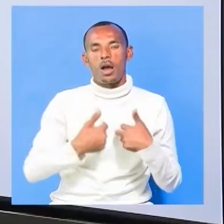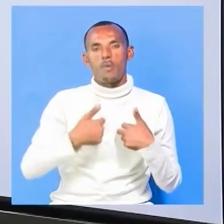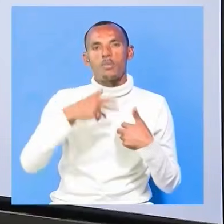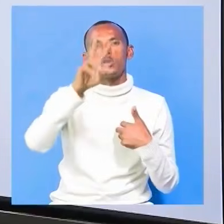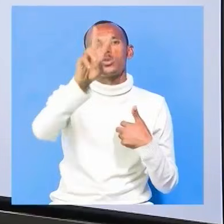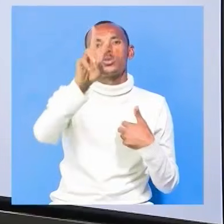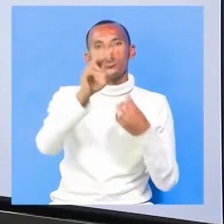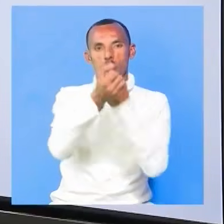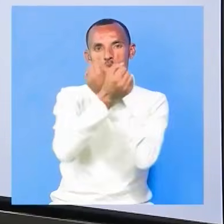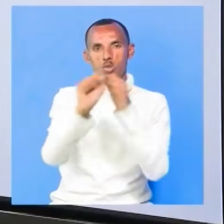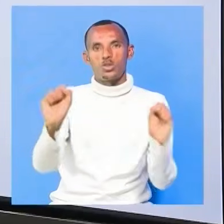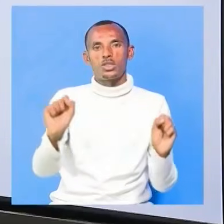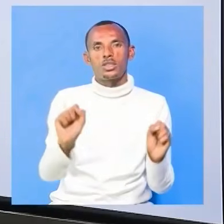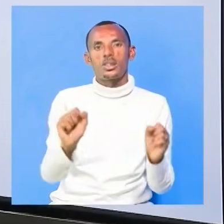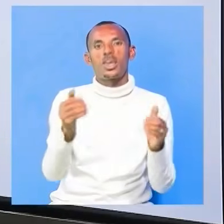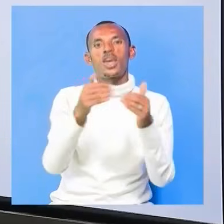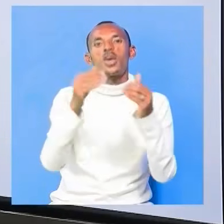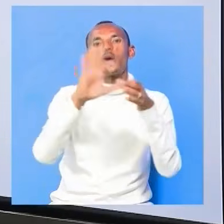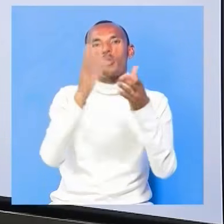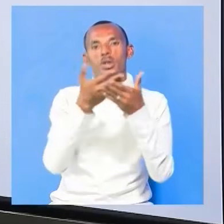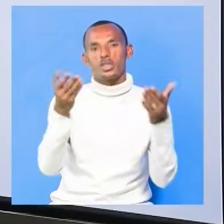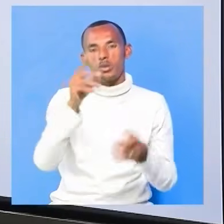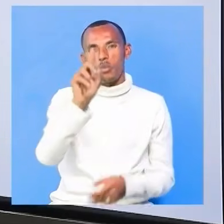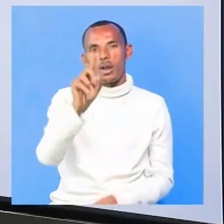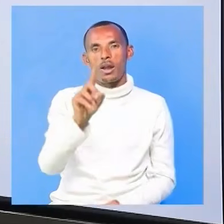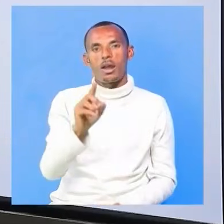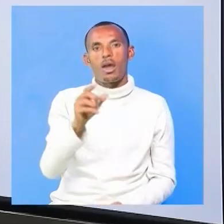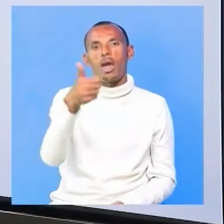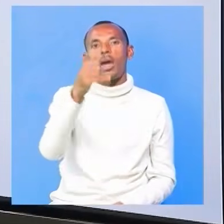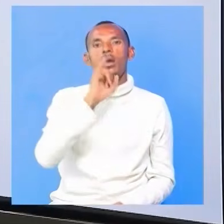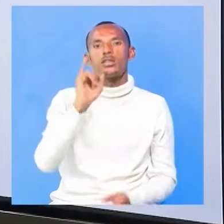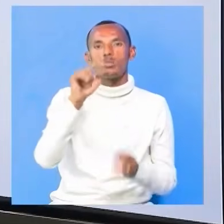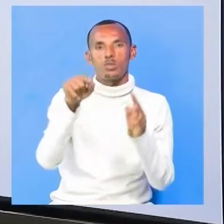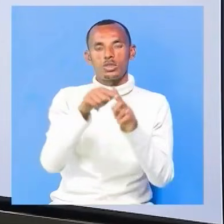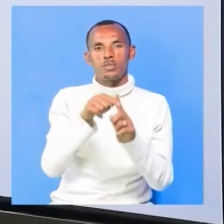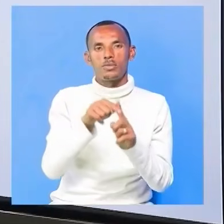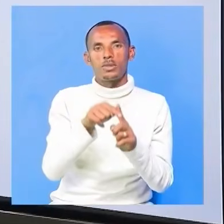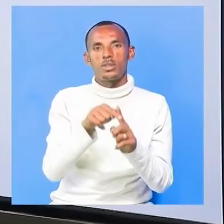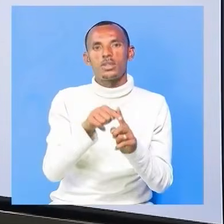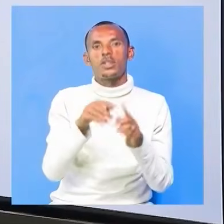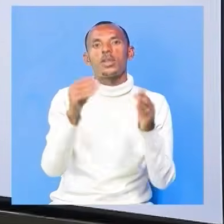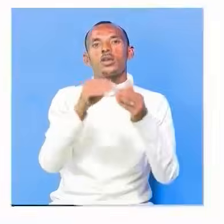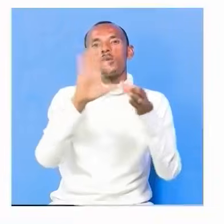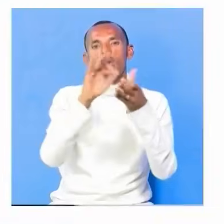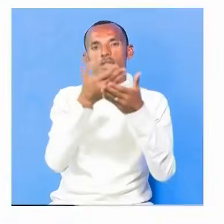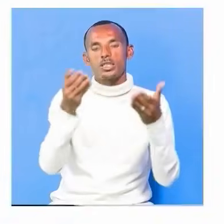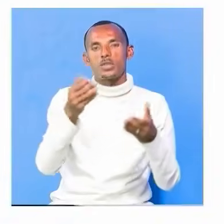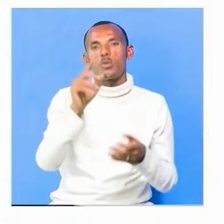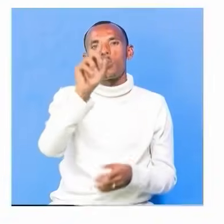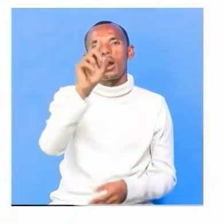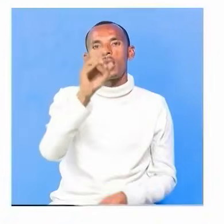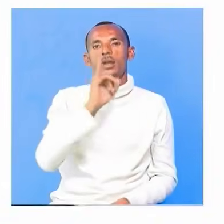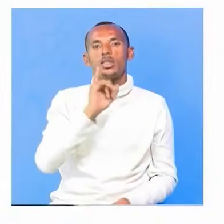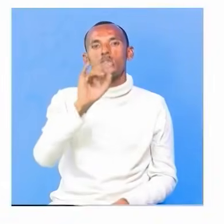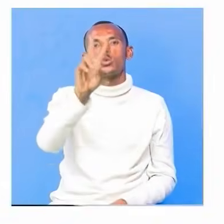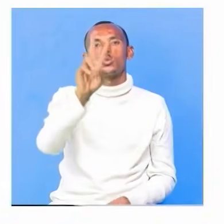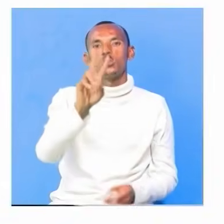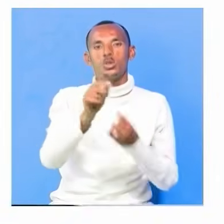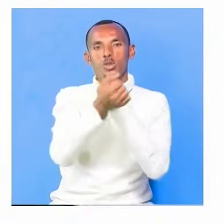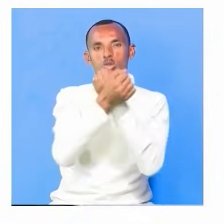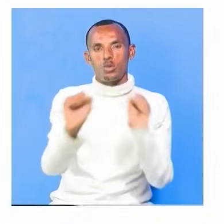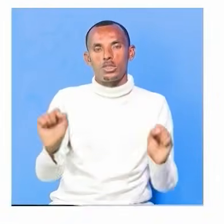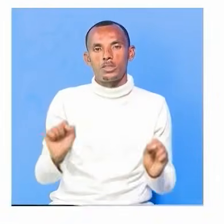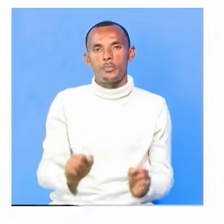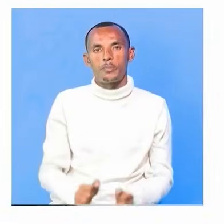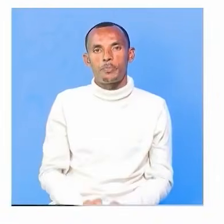two solutions. Say this is equation 1, okay? If a is positive, equation 1 will have two